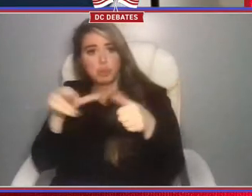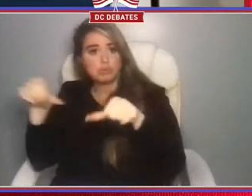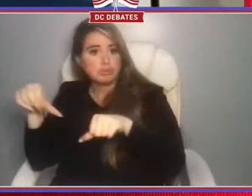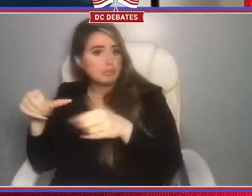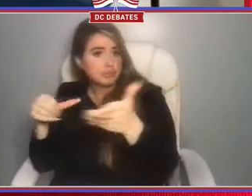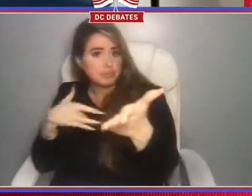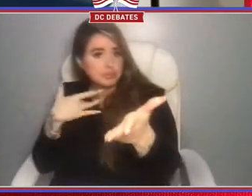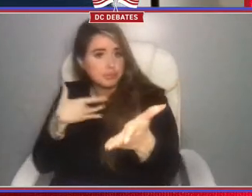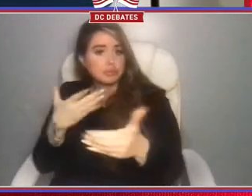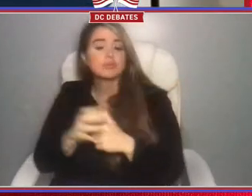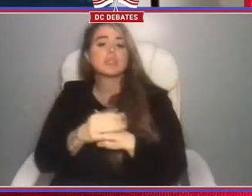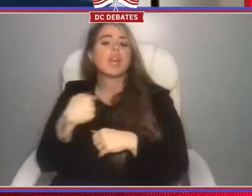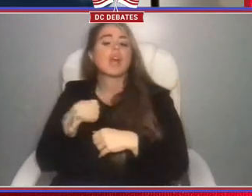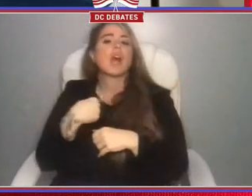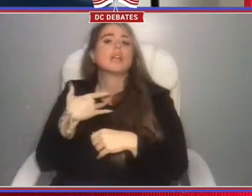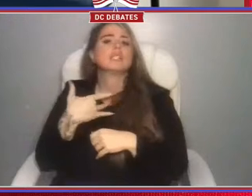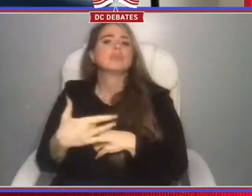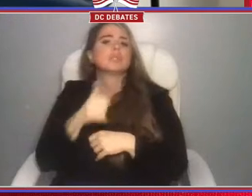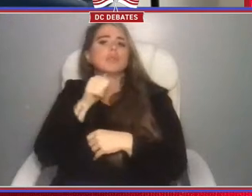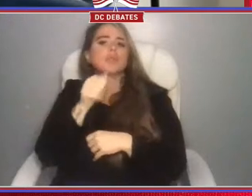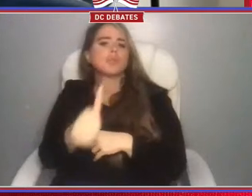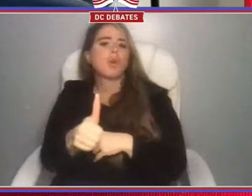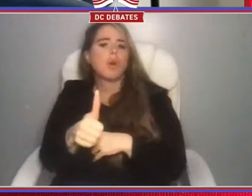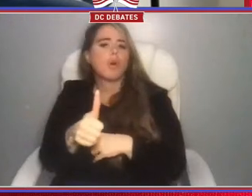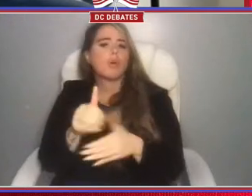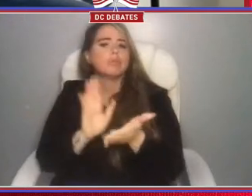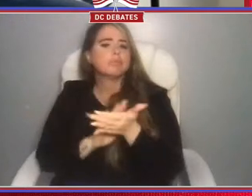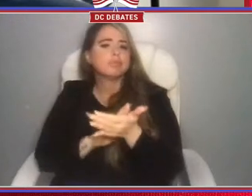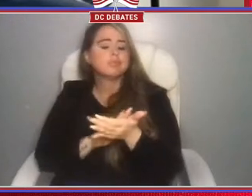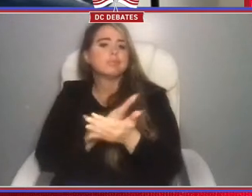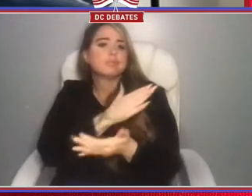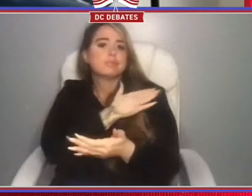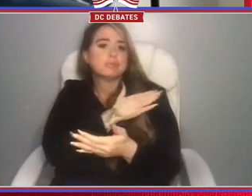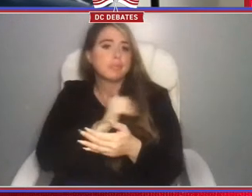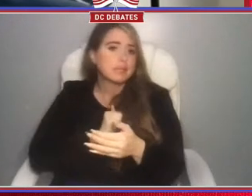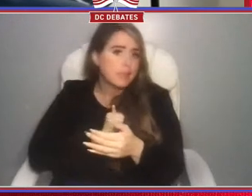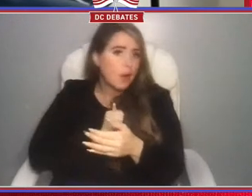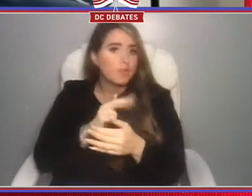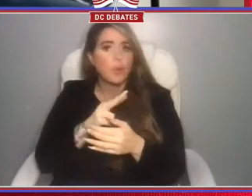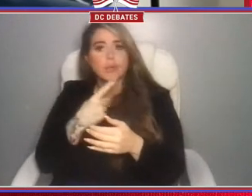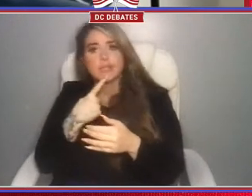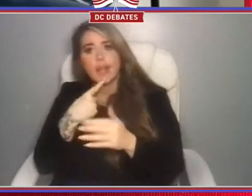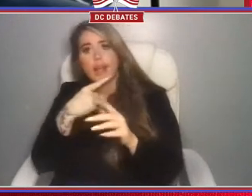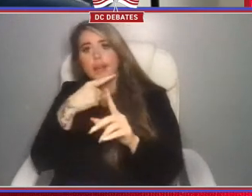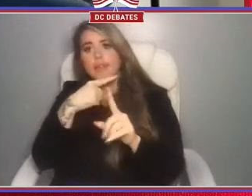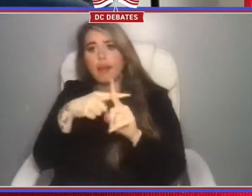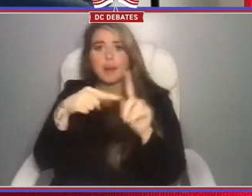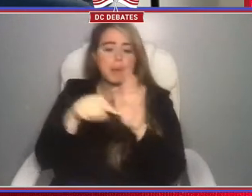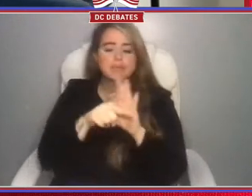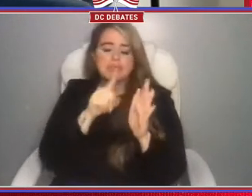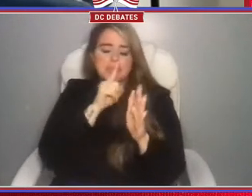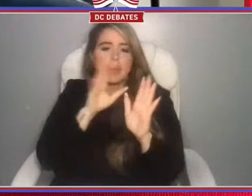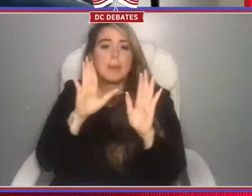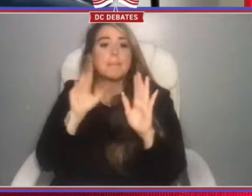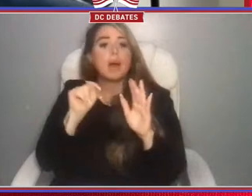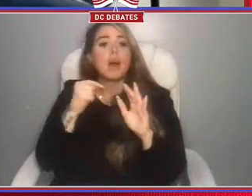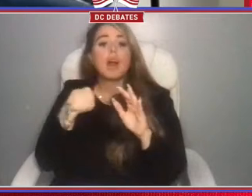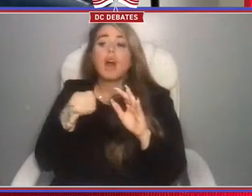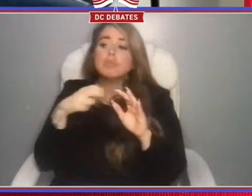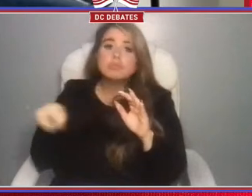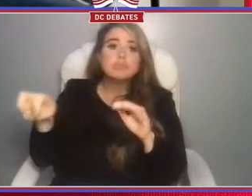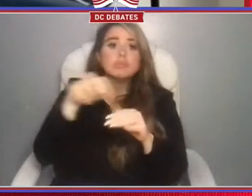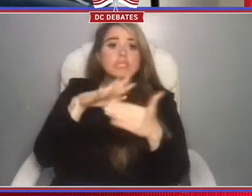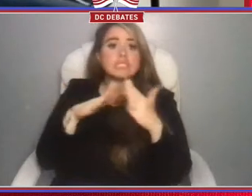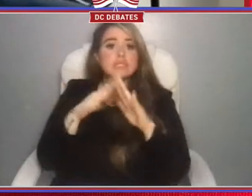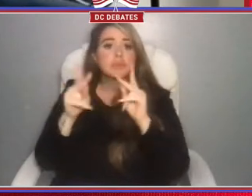I typically don't give myself a grade, but I will tell you what people tell me when I go around the city. They say, thank you, Mayor